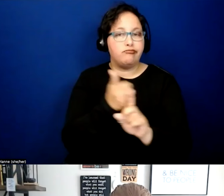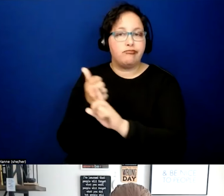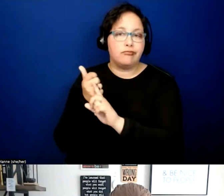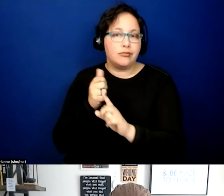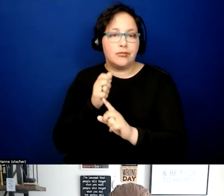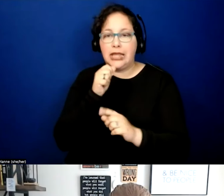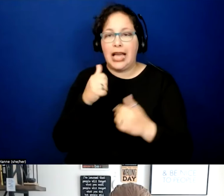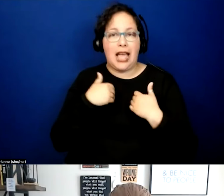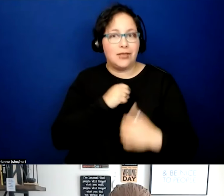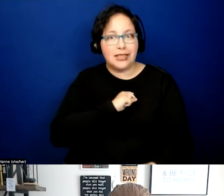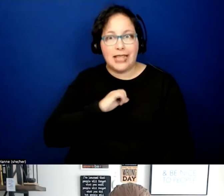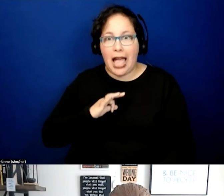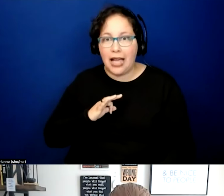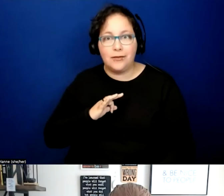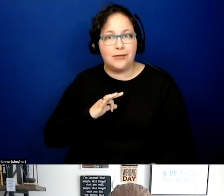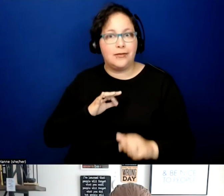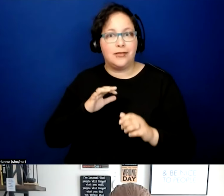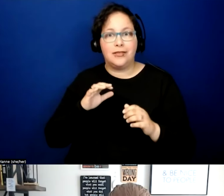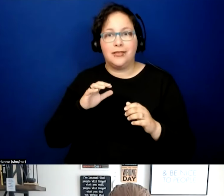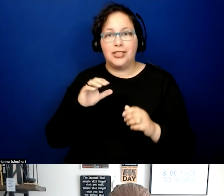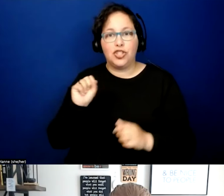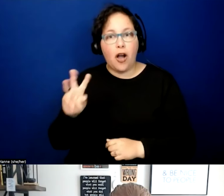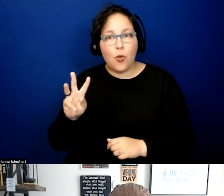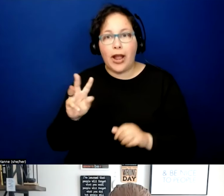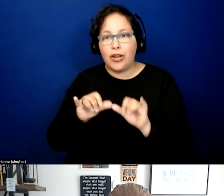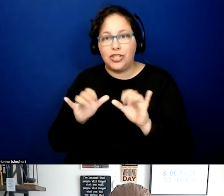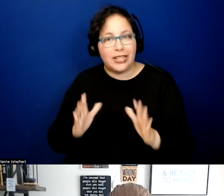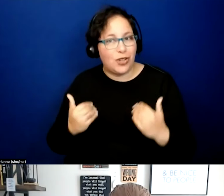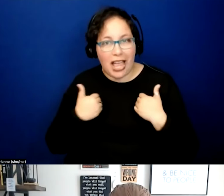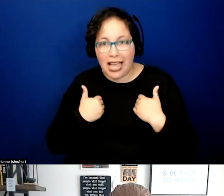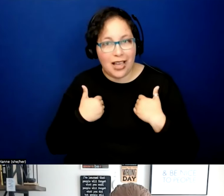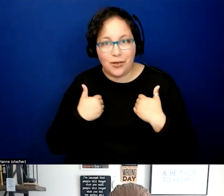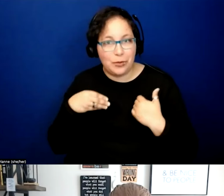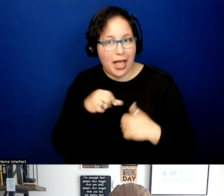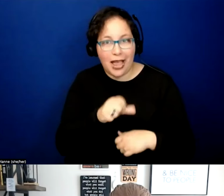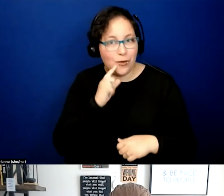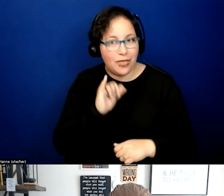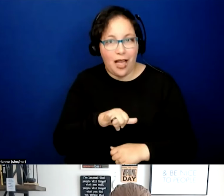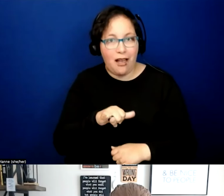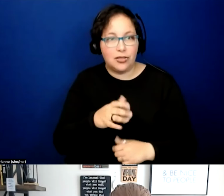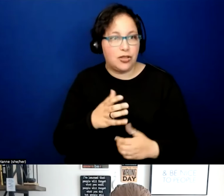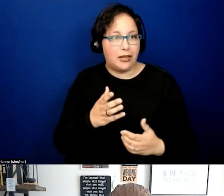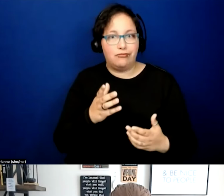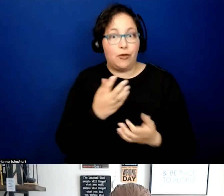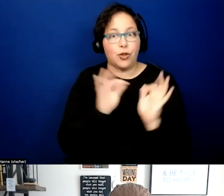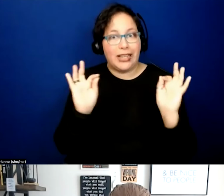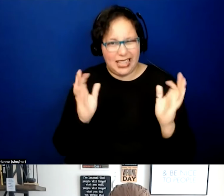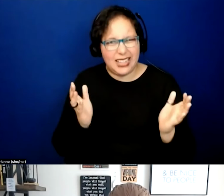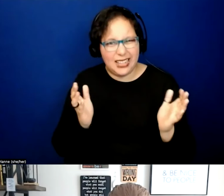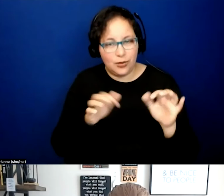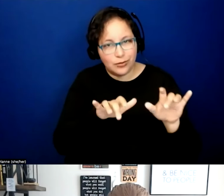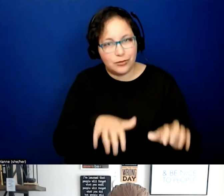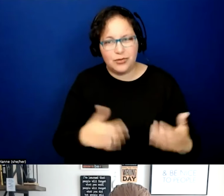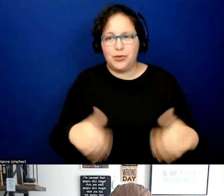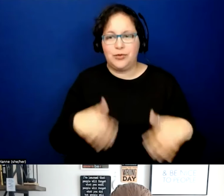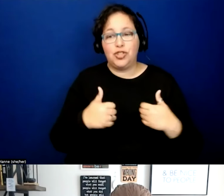staff software engineers that are tackling these problems every day and being paid to do this as a job. So that's also like a